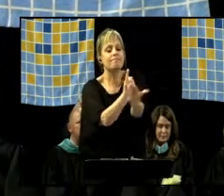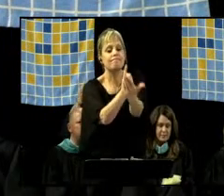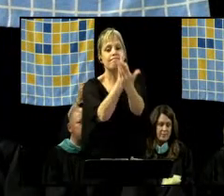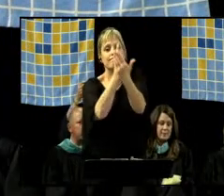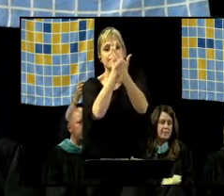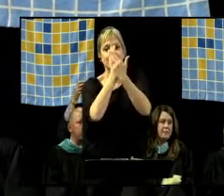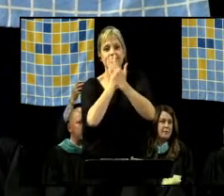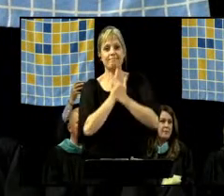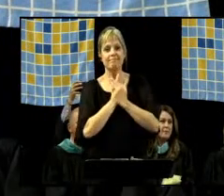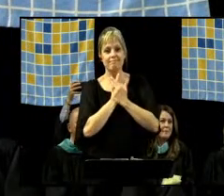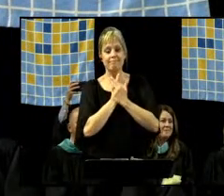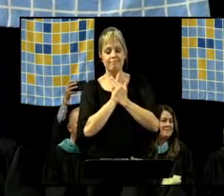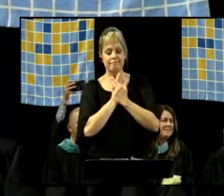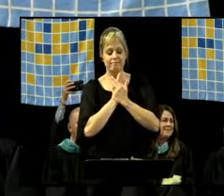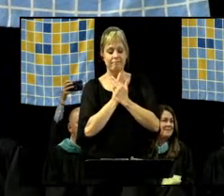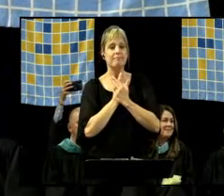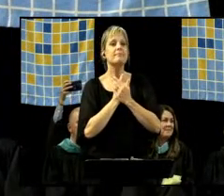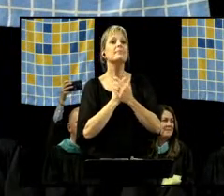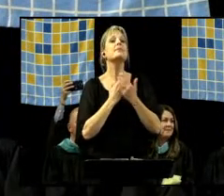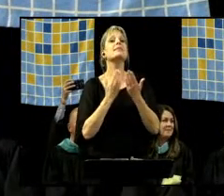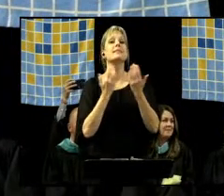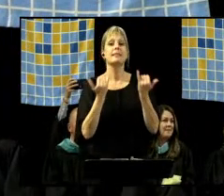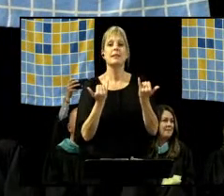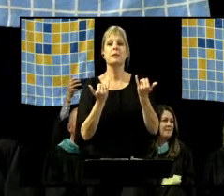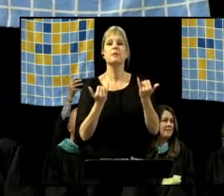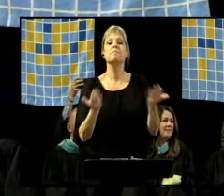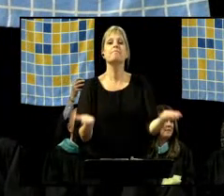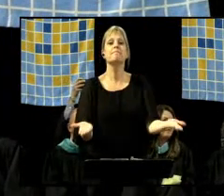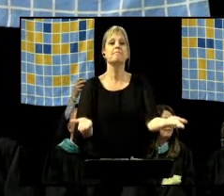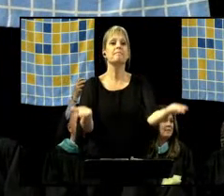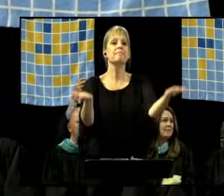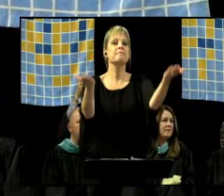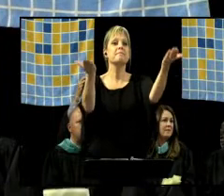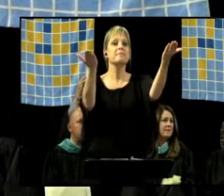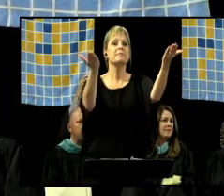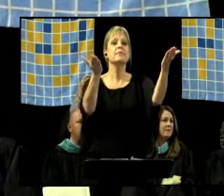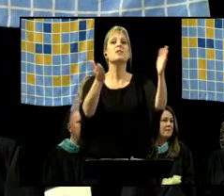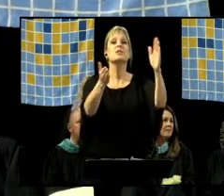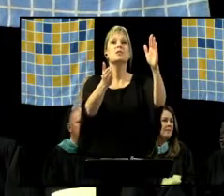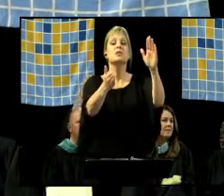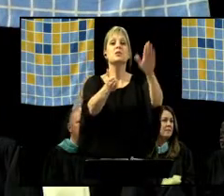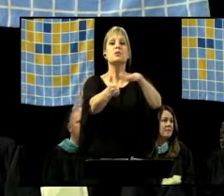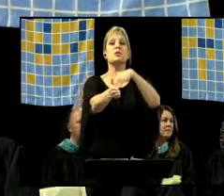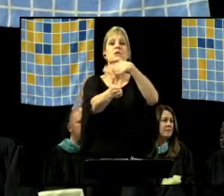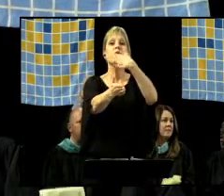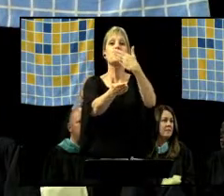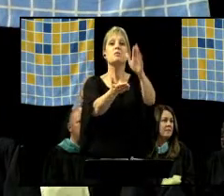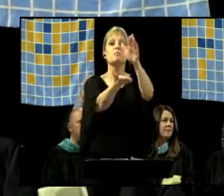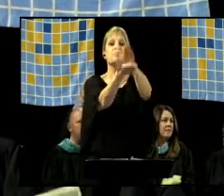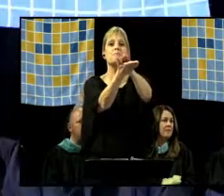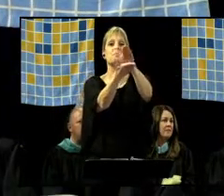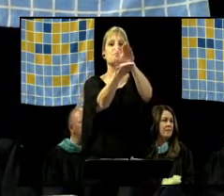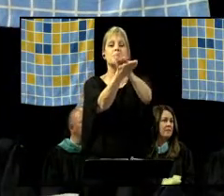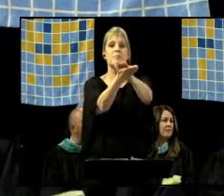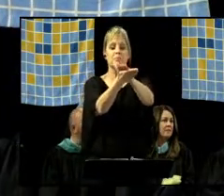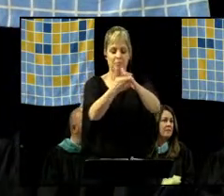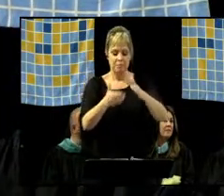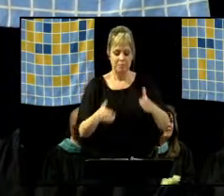hand. Please stand and join us for the singing of the South Florence High School alma mater.